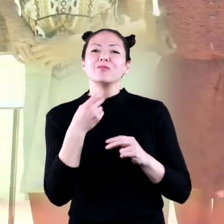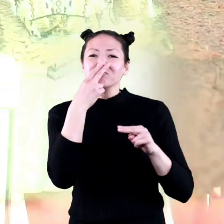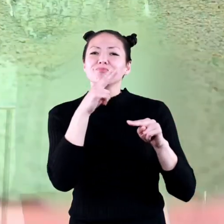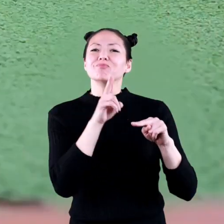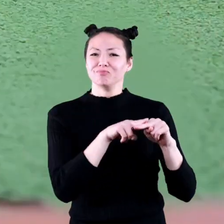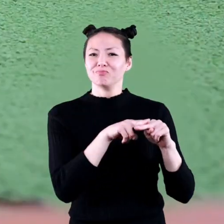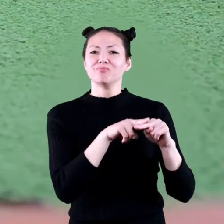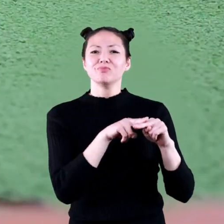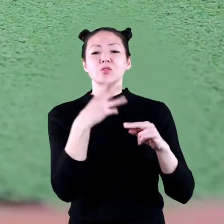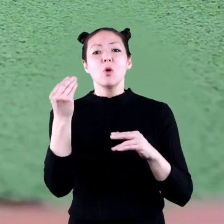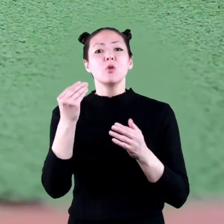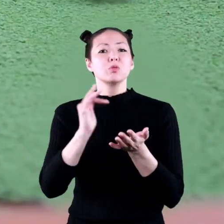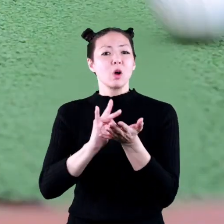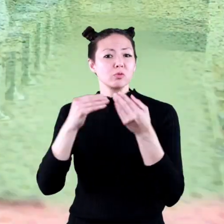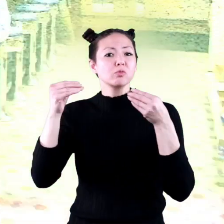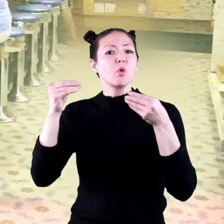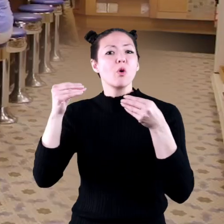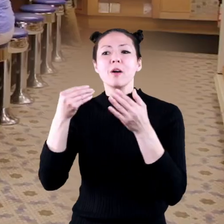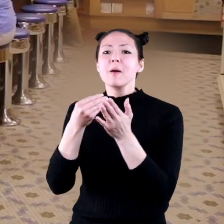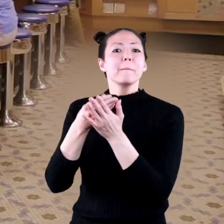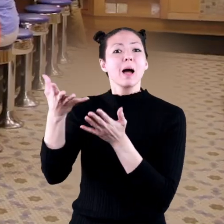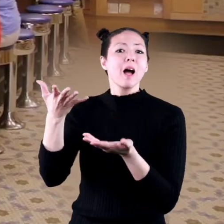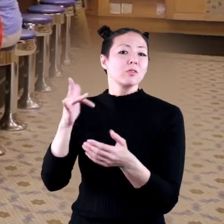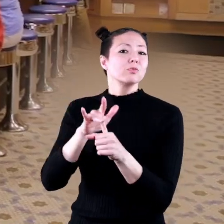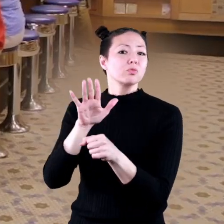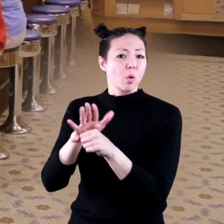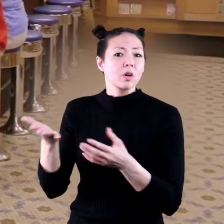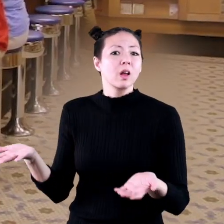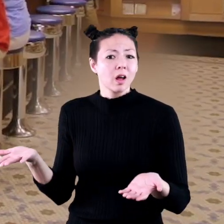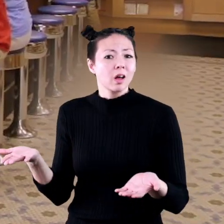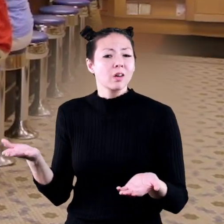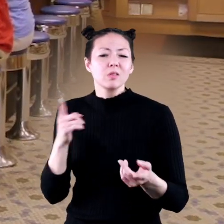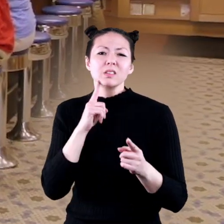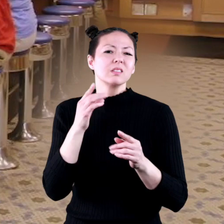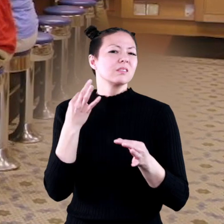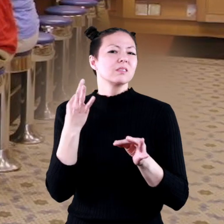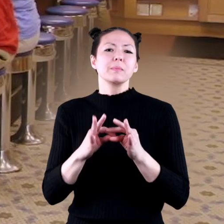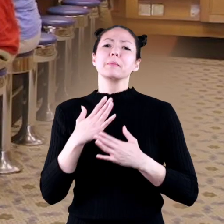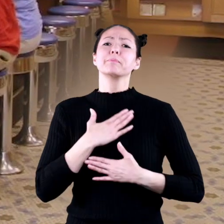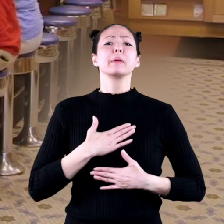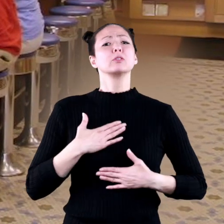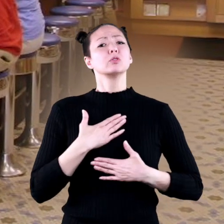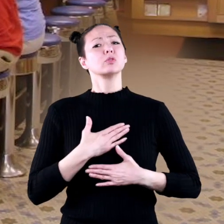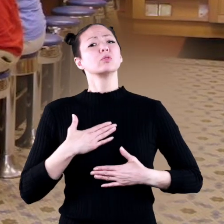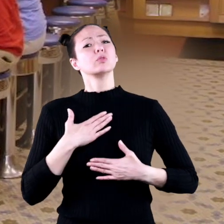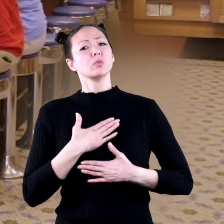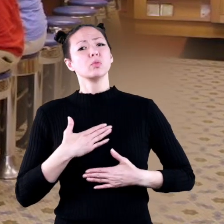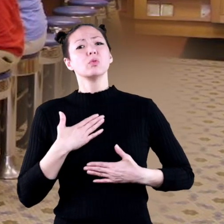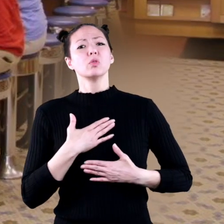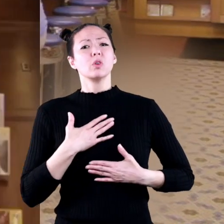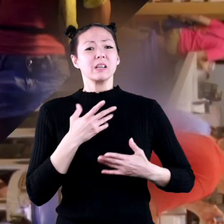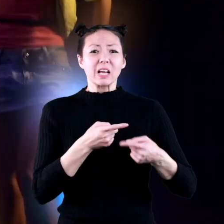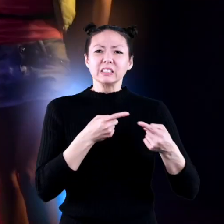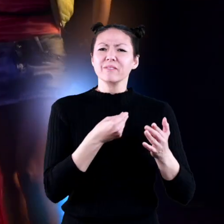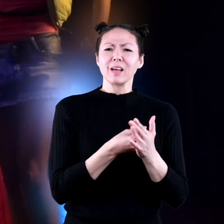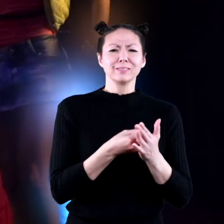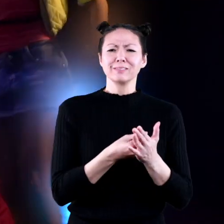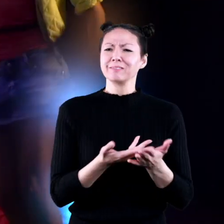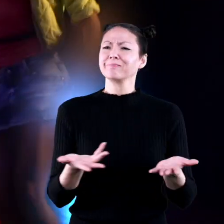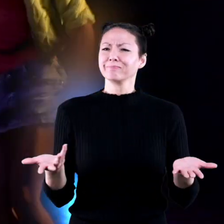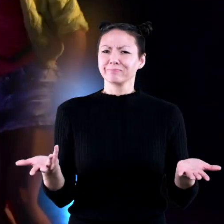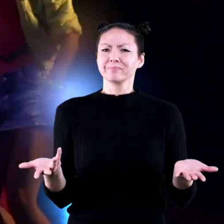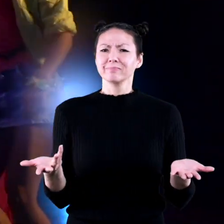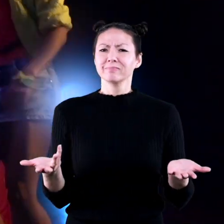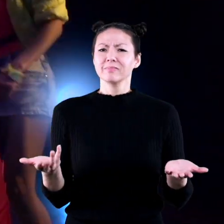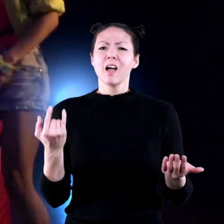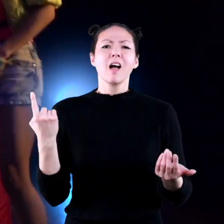events, played mini golf, or went to the drugstore counter for a soda. Simple pleasures. Though